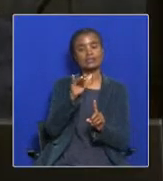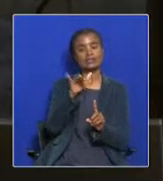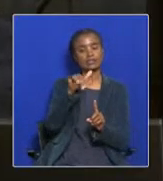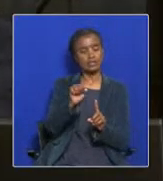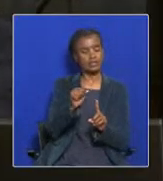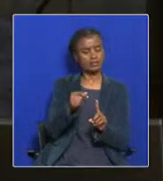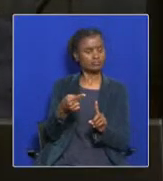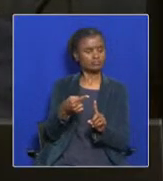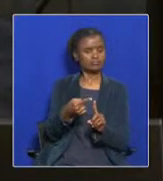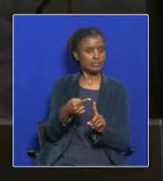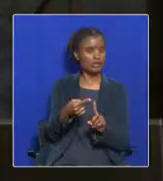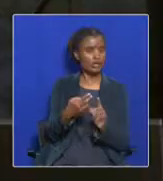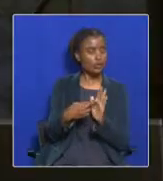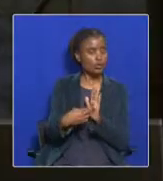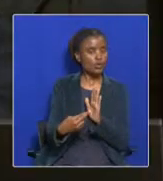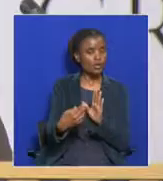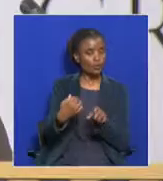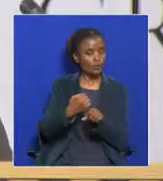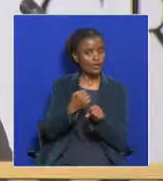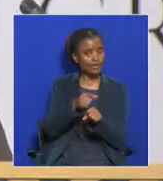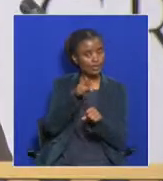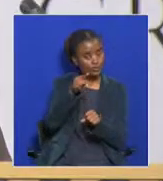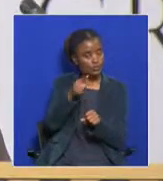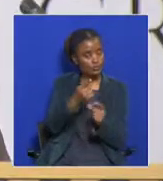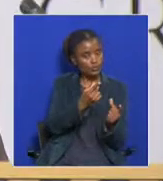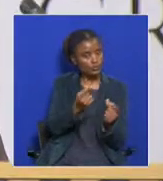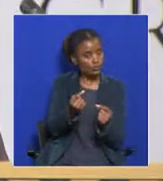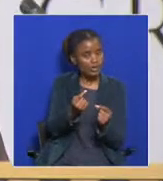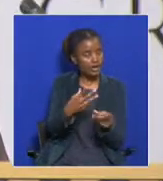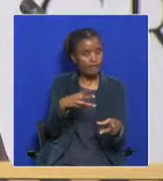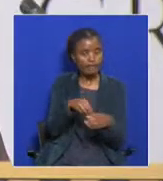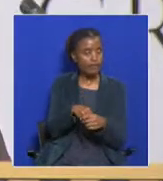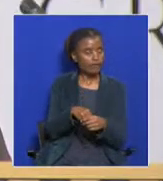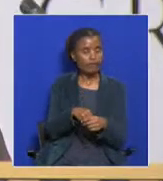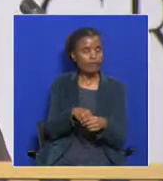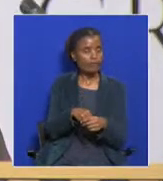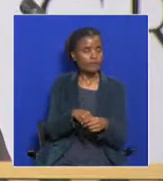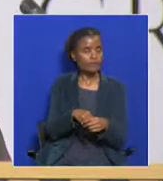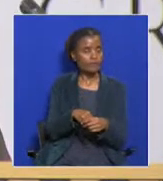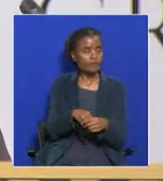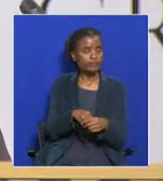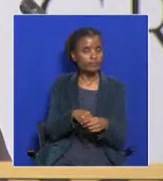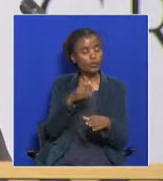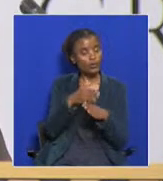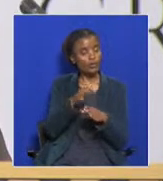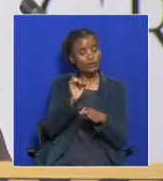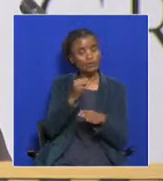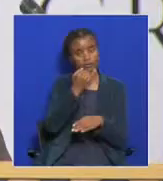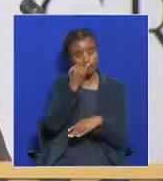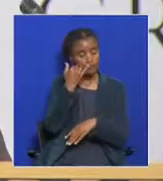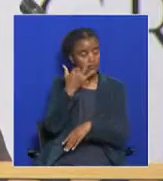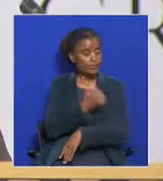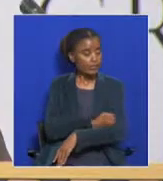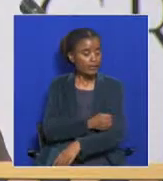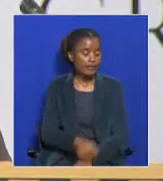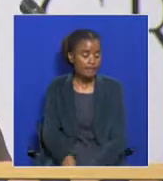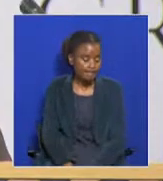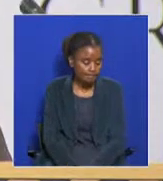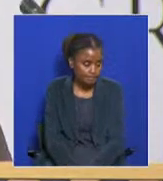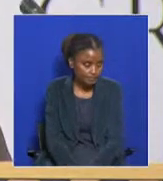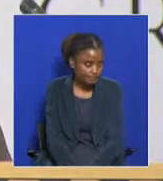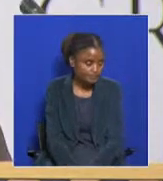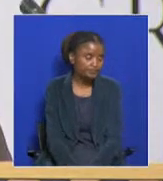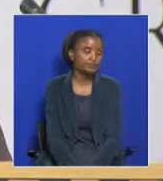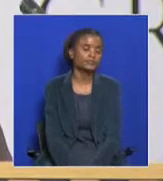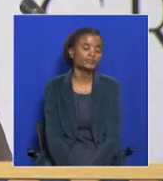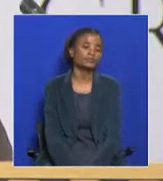that you do, which is narcotics. Okay. Commissioner Mayor, answer it with a practical case scenario. I'll